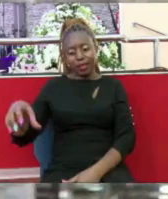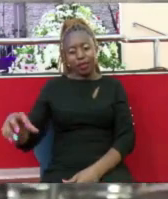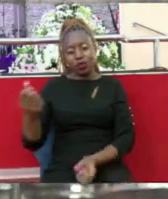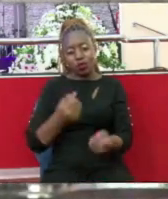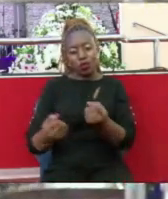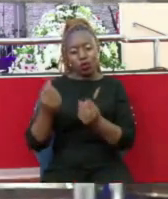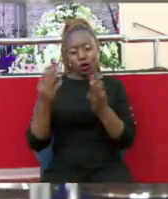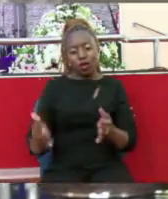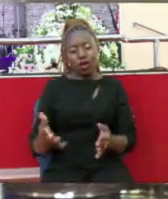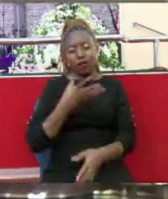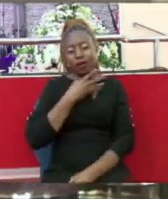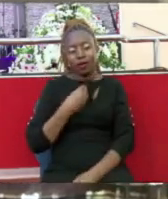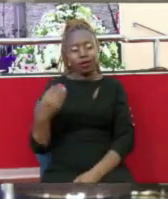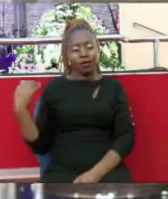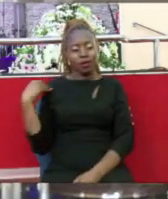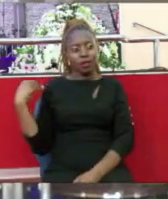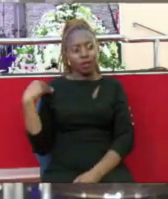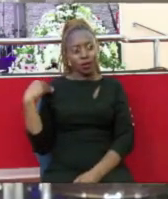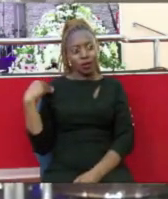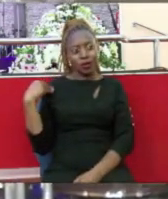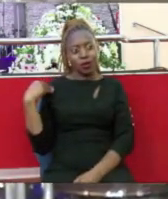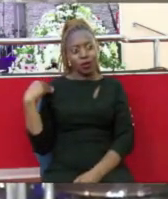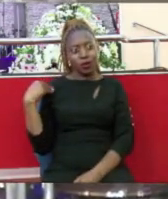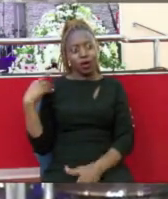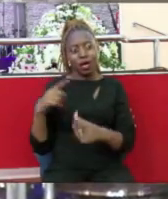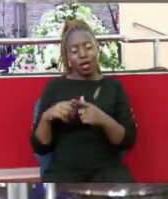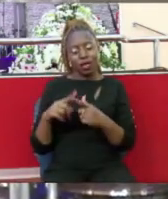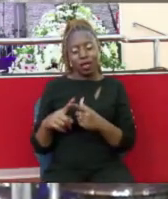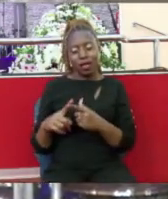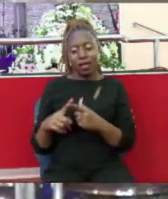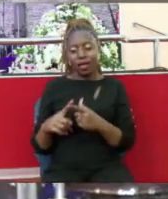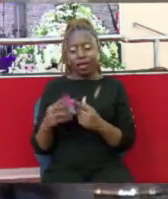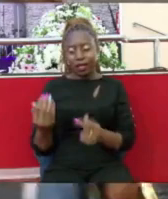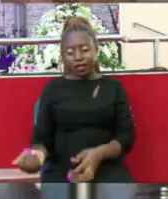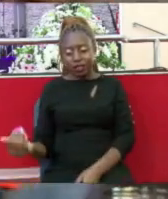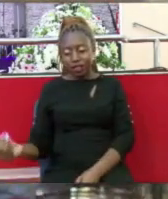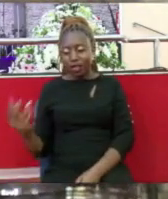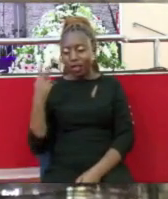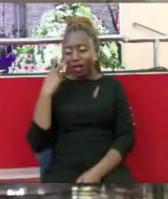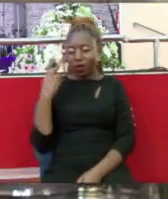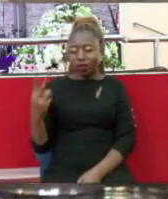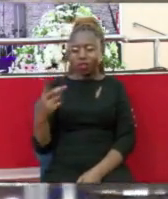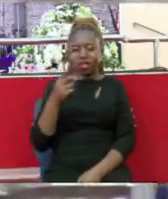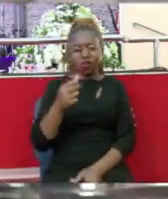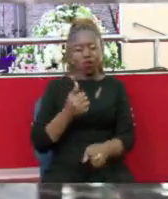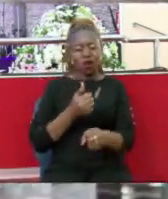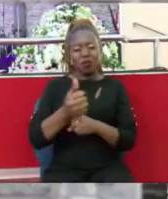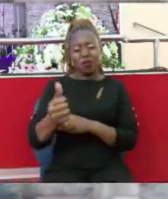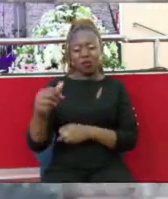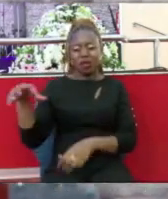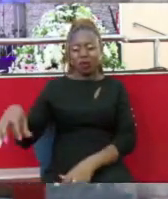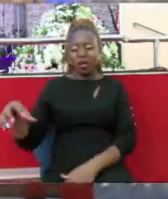kuharibia siku. And you roll down the window and the children are there. Na unataremsha kioo na watoto wako pale. And you tell him ngombe wewe. Na unamuita ngombe.